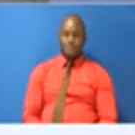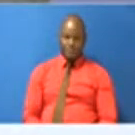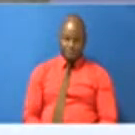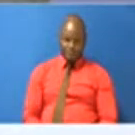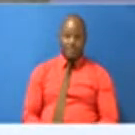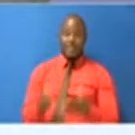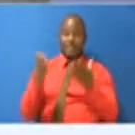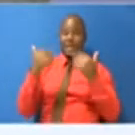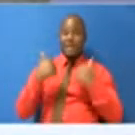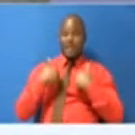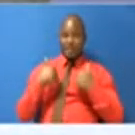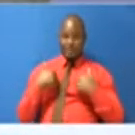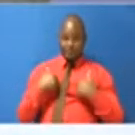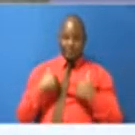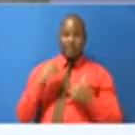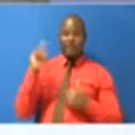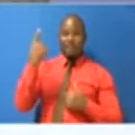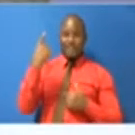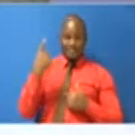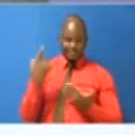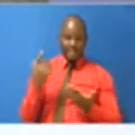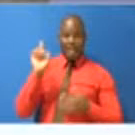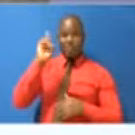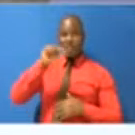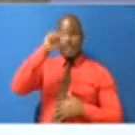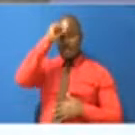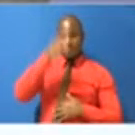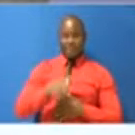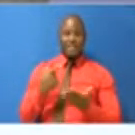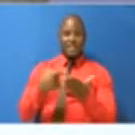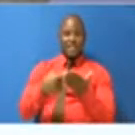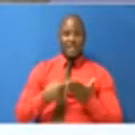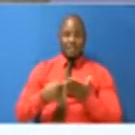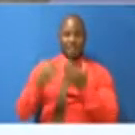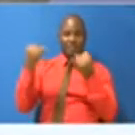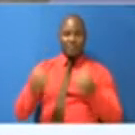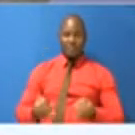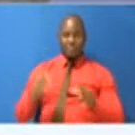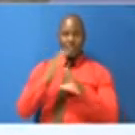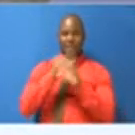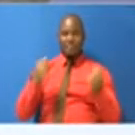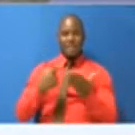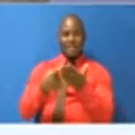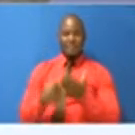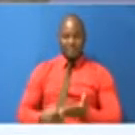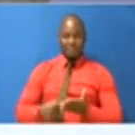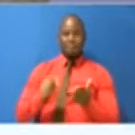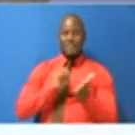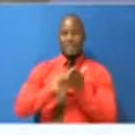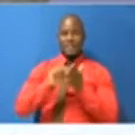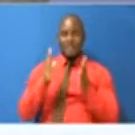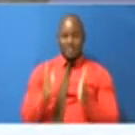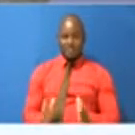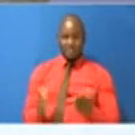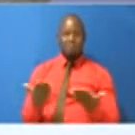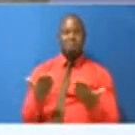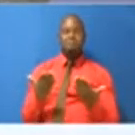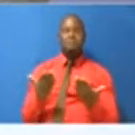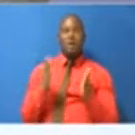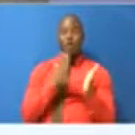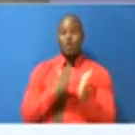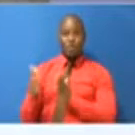well there you have it the first ever nairobi gubernatorial debate hosted by the presidential debate secretariat has according